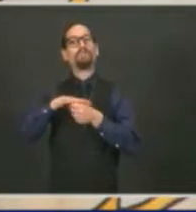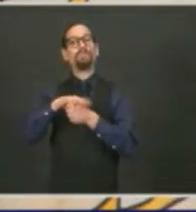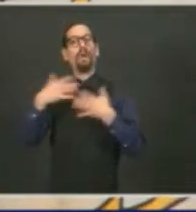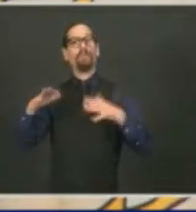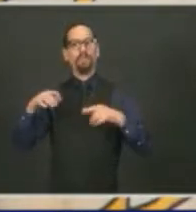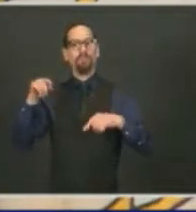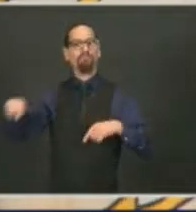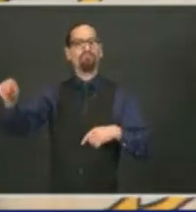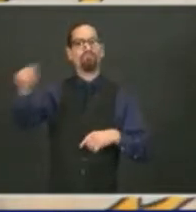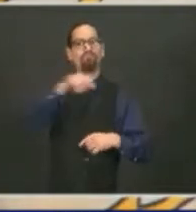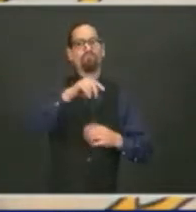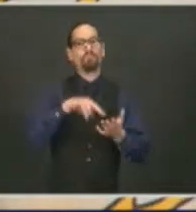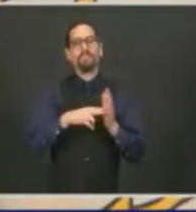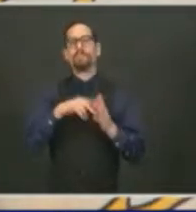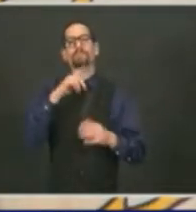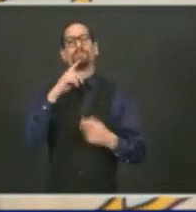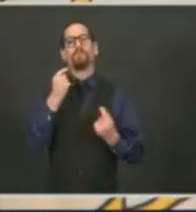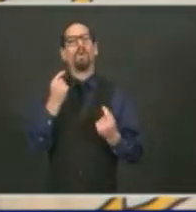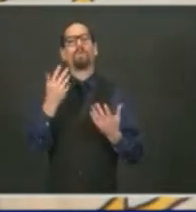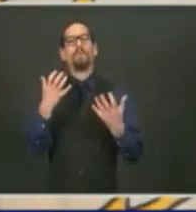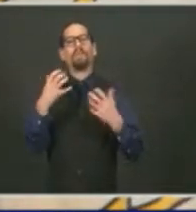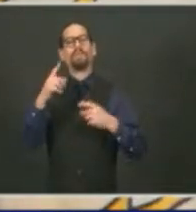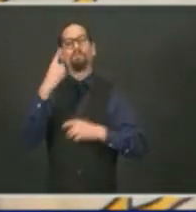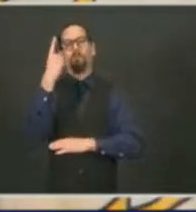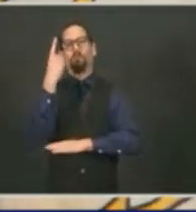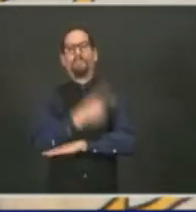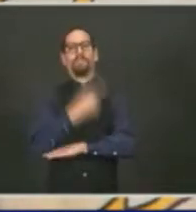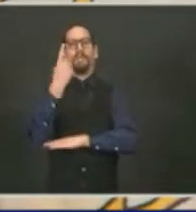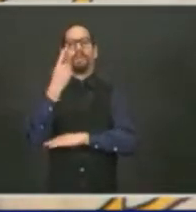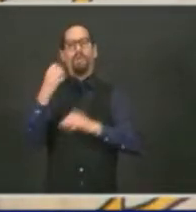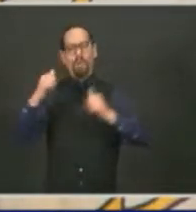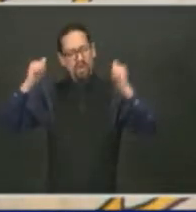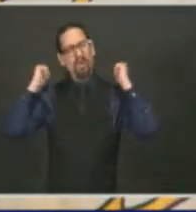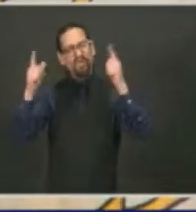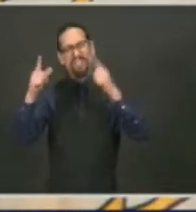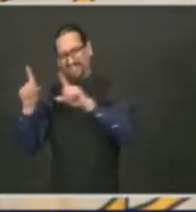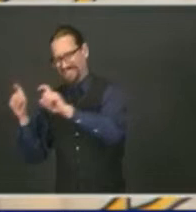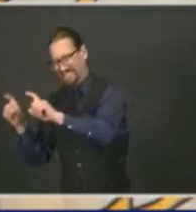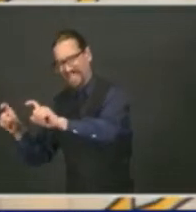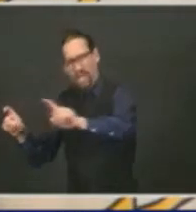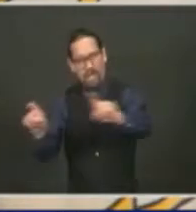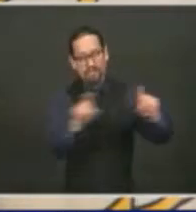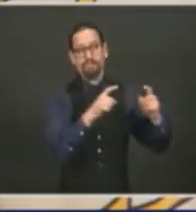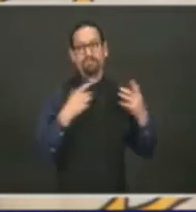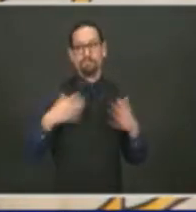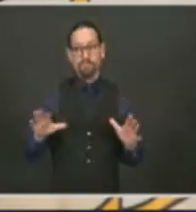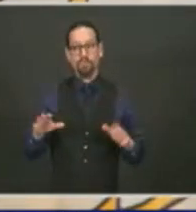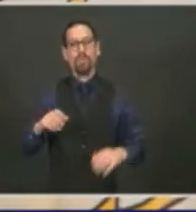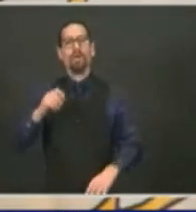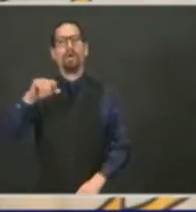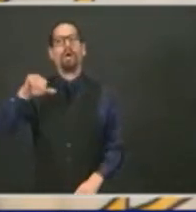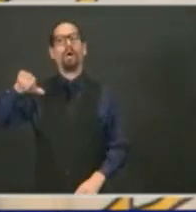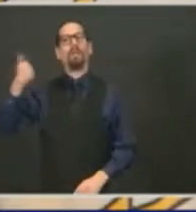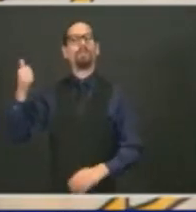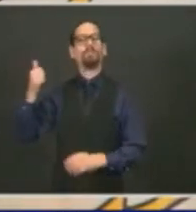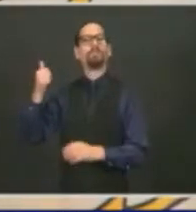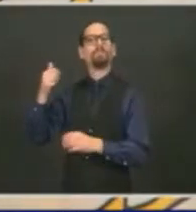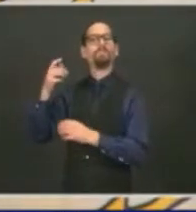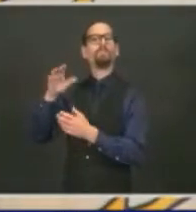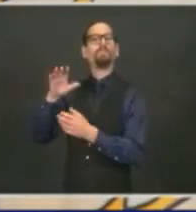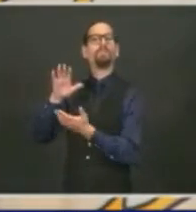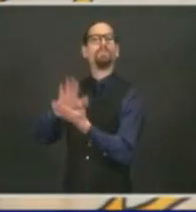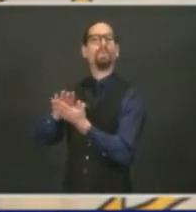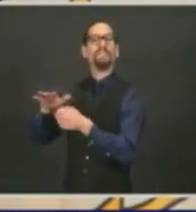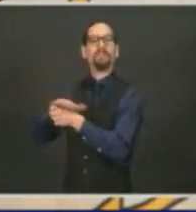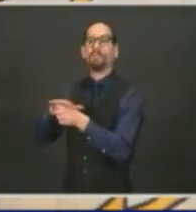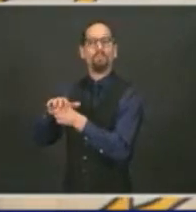school. 10 districts opted for the regular testing every week, and 21 districts opted